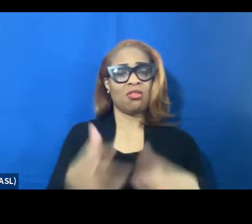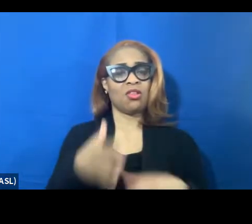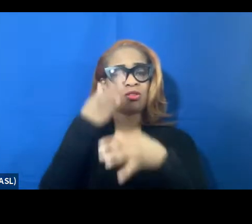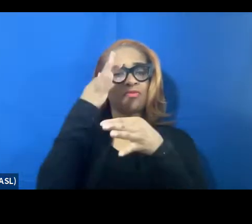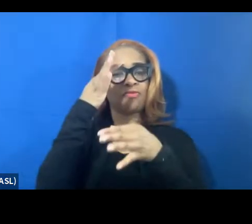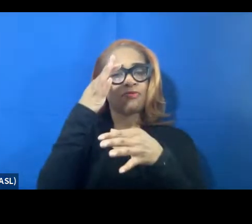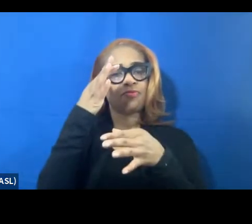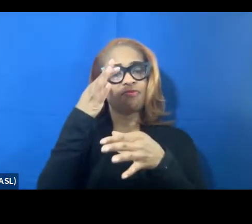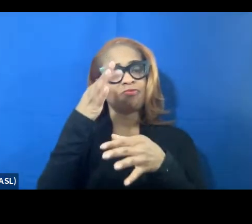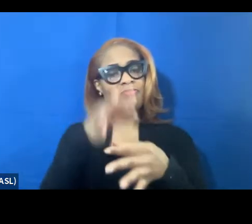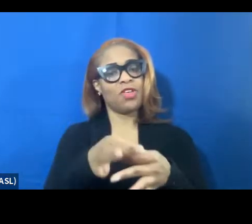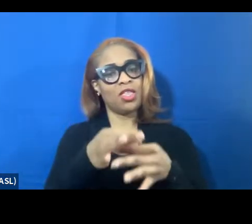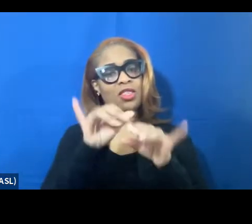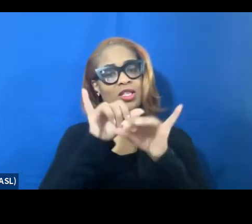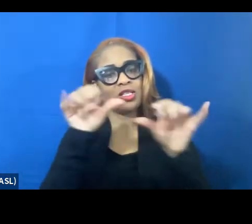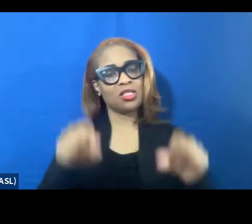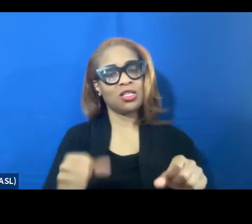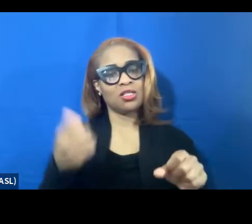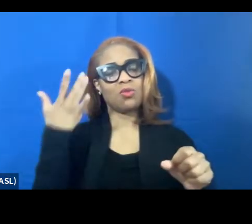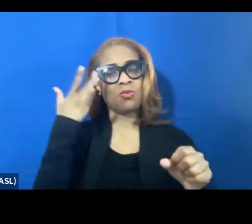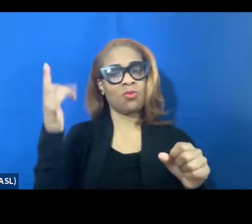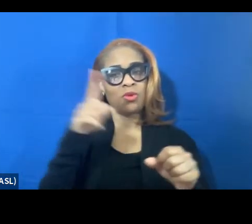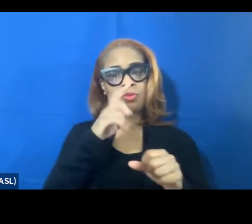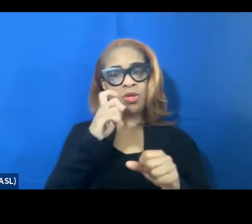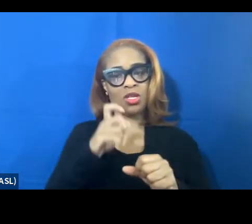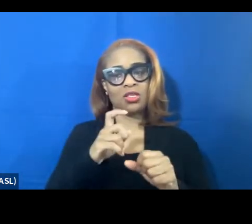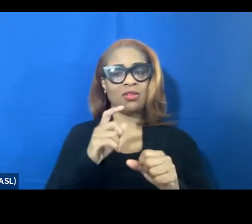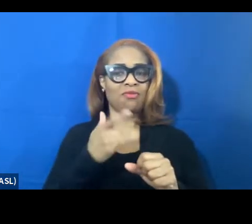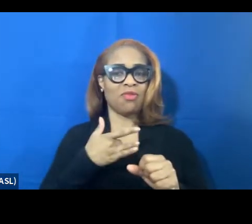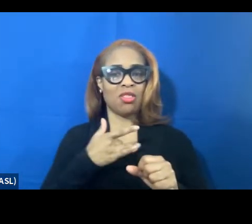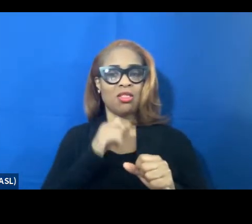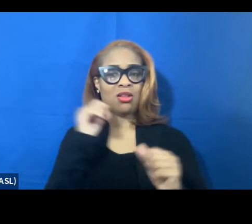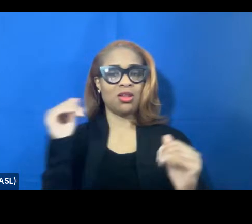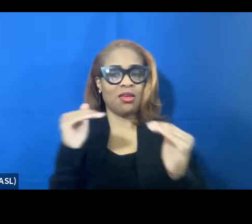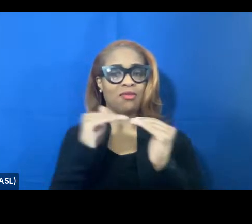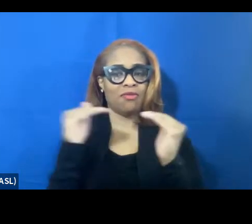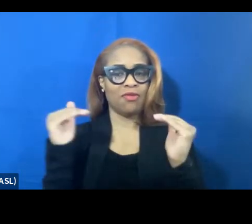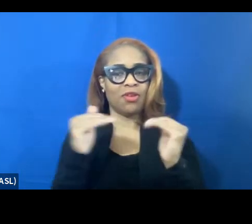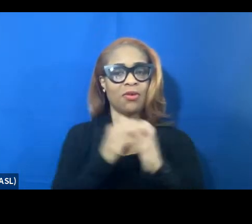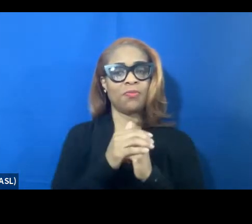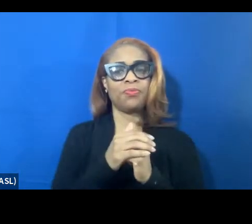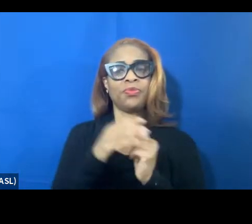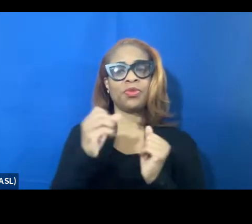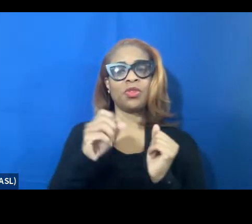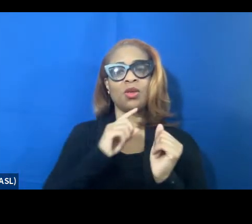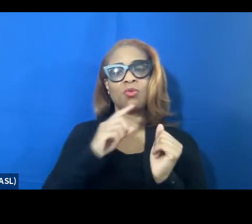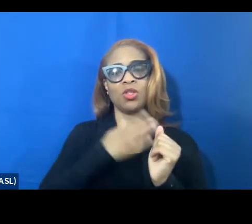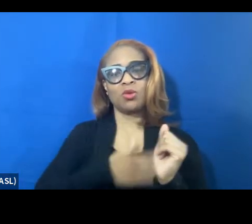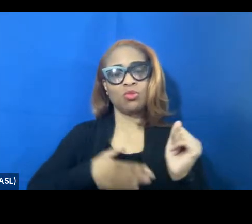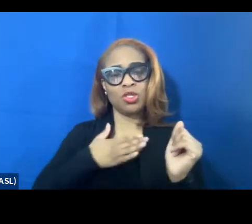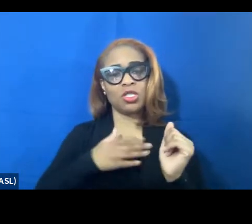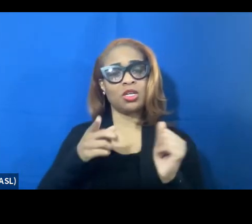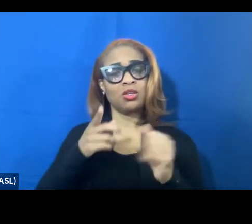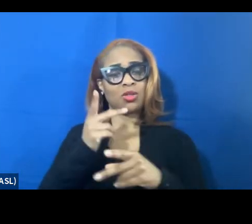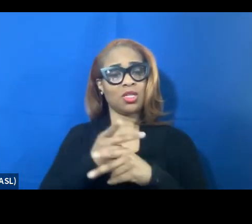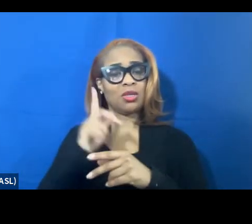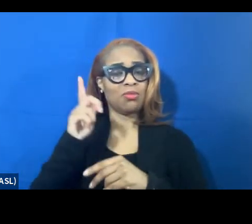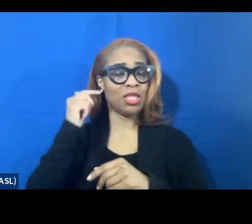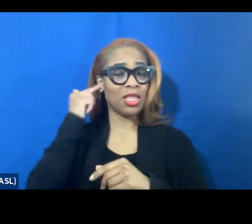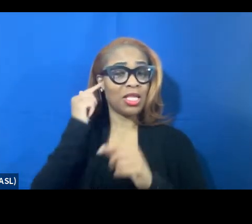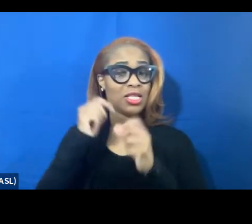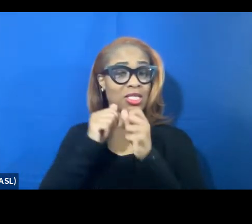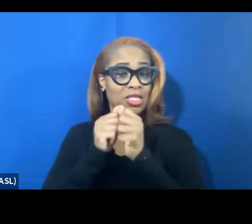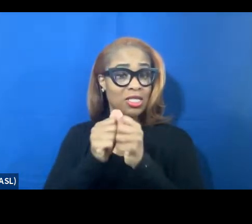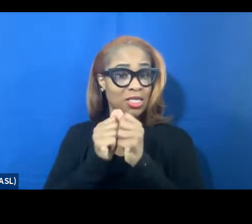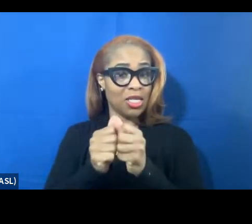because they perceive it as being really unfair and while i really appreciate that you're keeping the lansing area